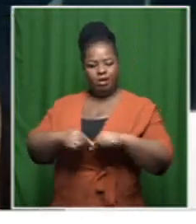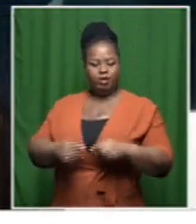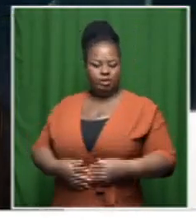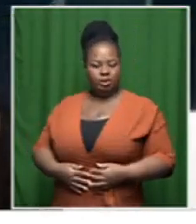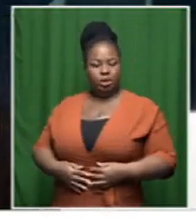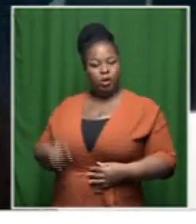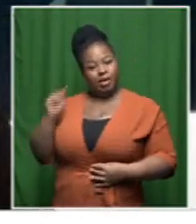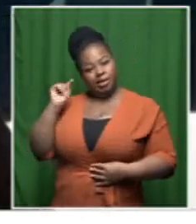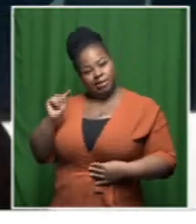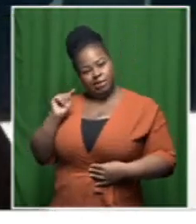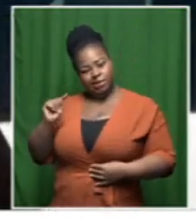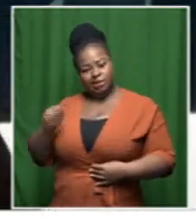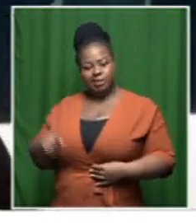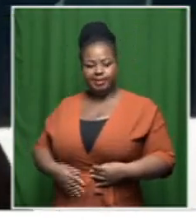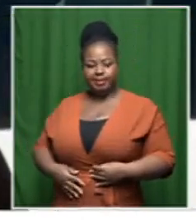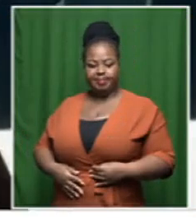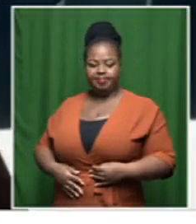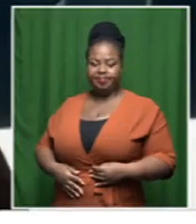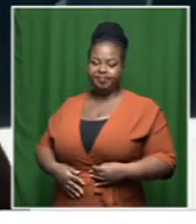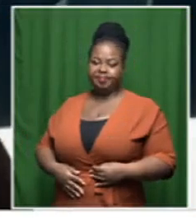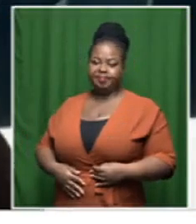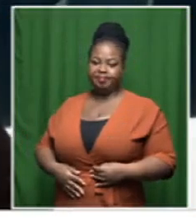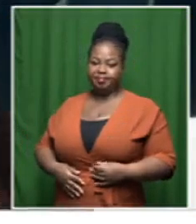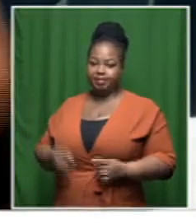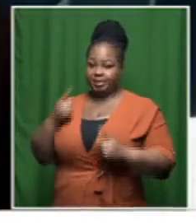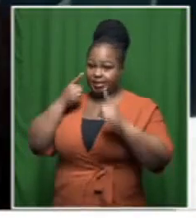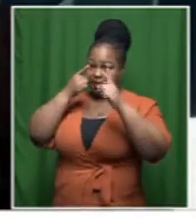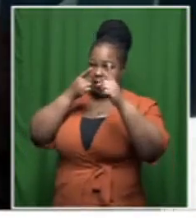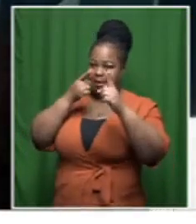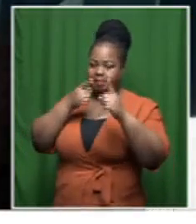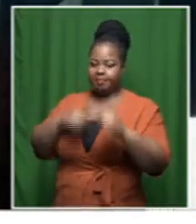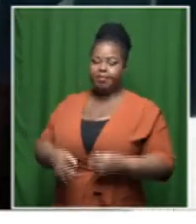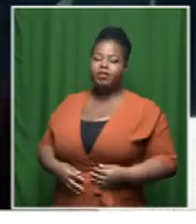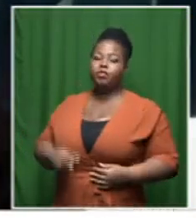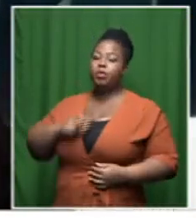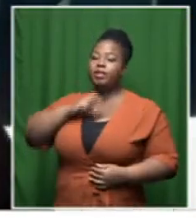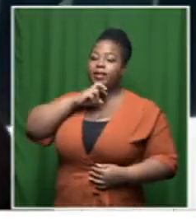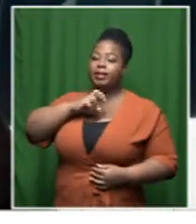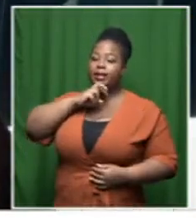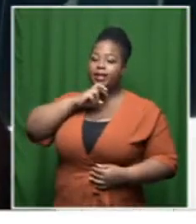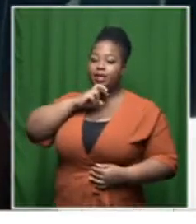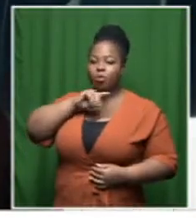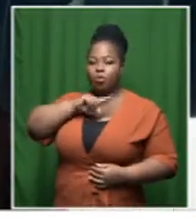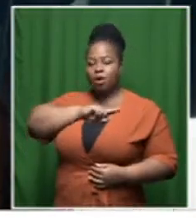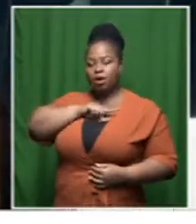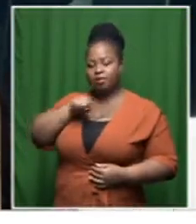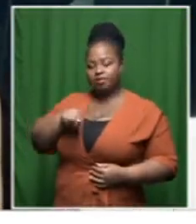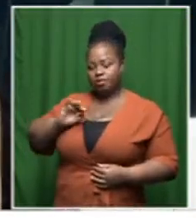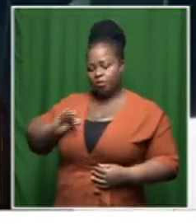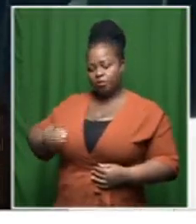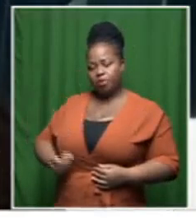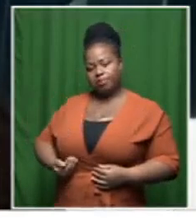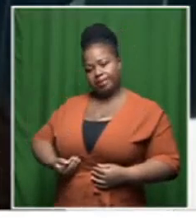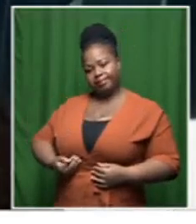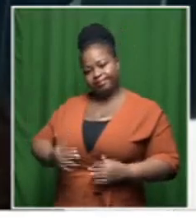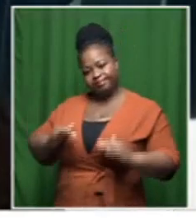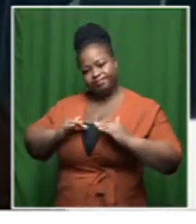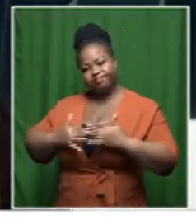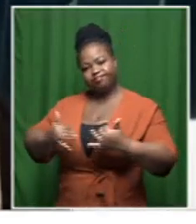been the ultimate aim of His Majesty, to help these young women grow,